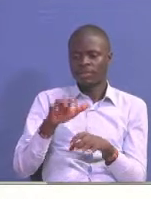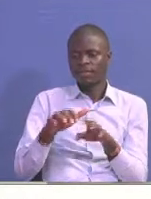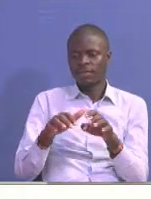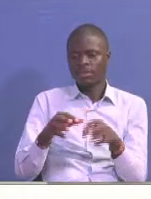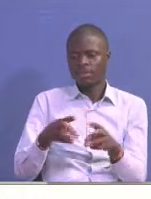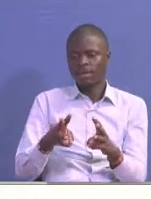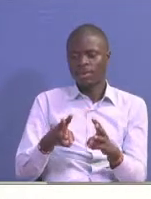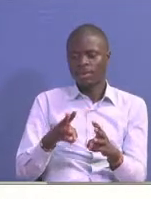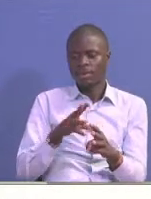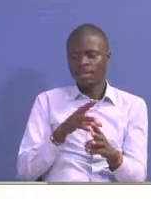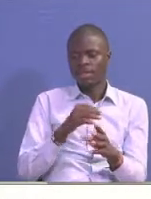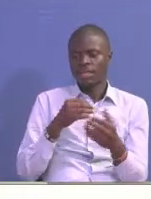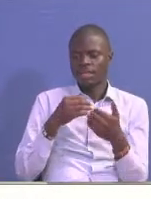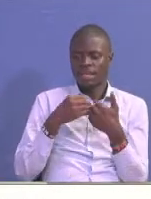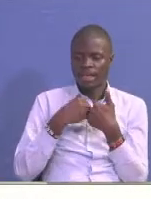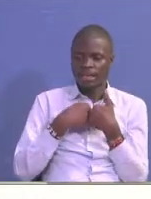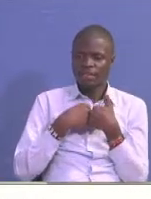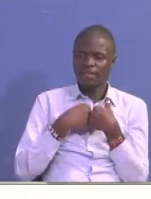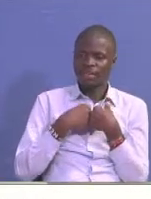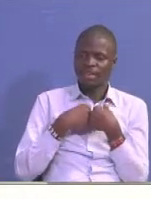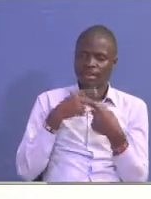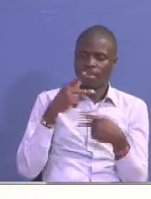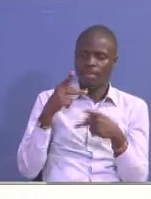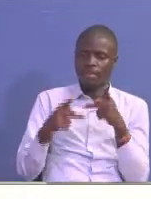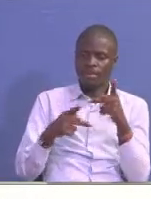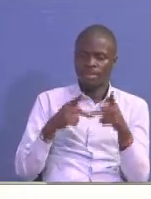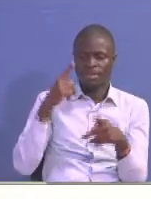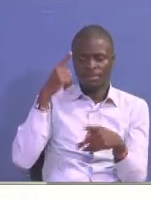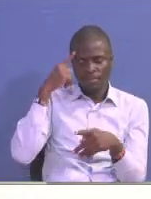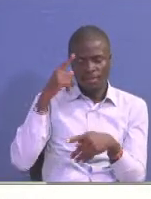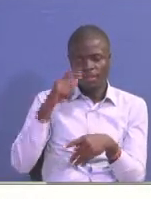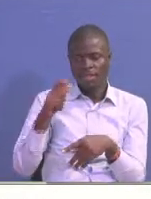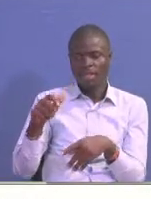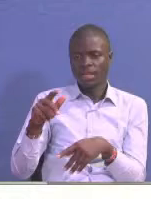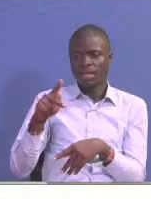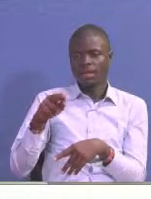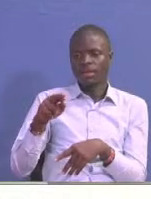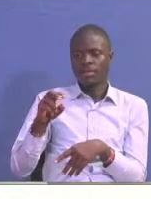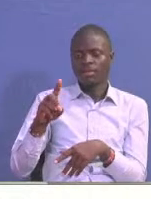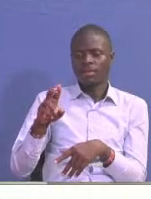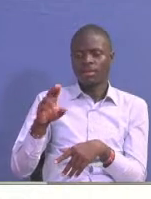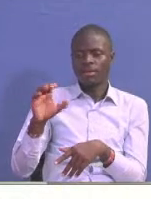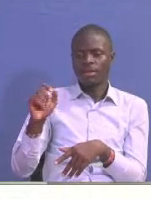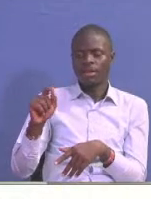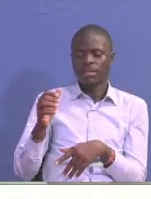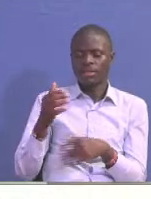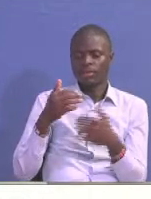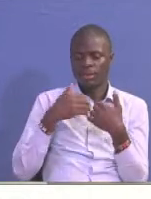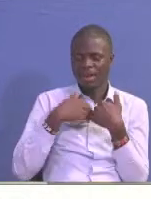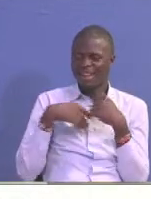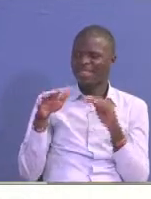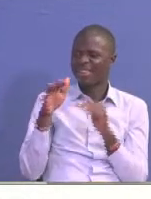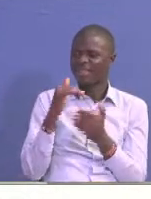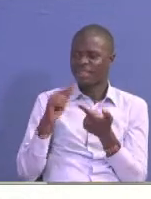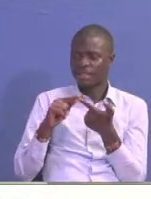as well as value addition processes for the products. There is evidence to